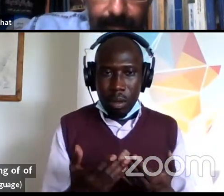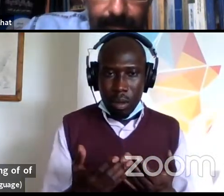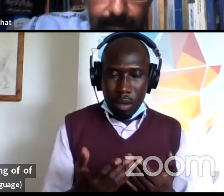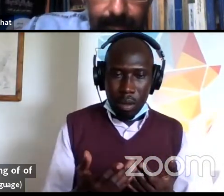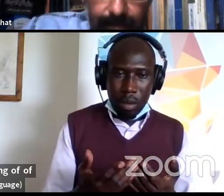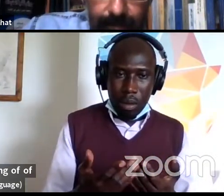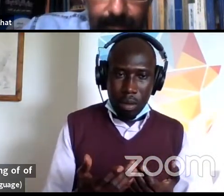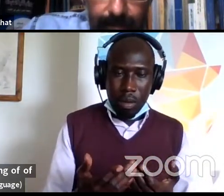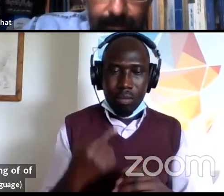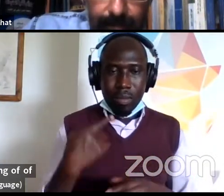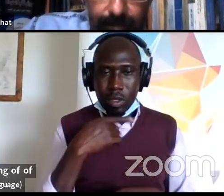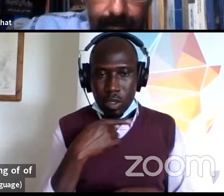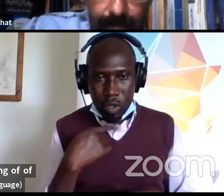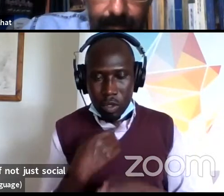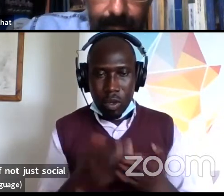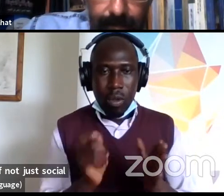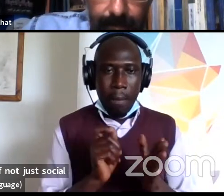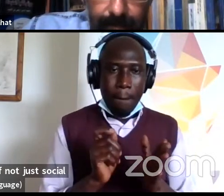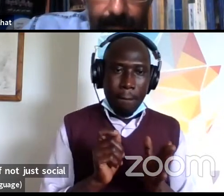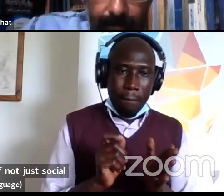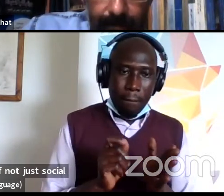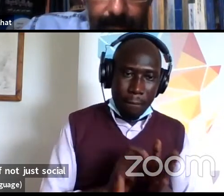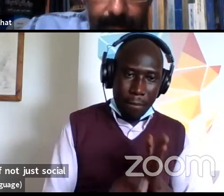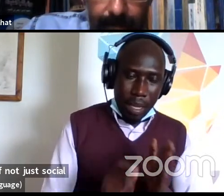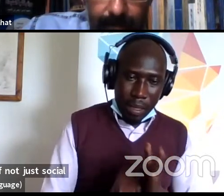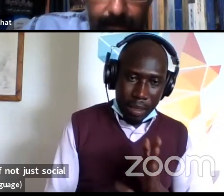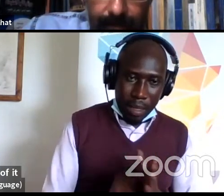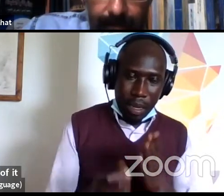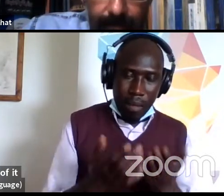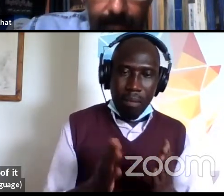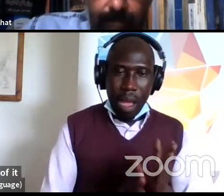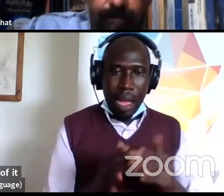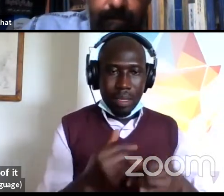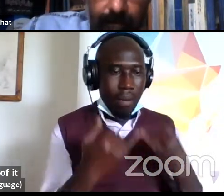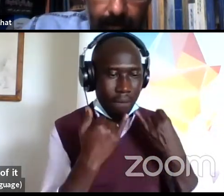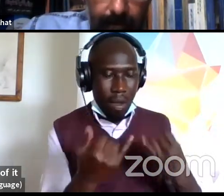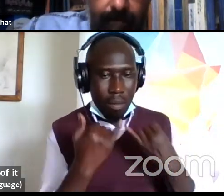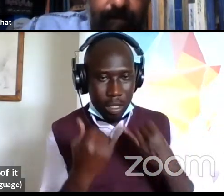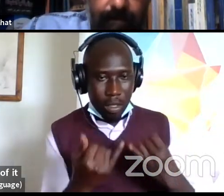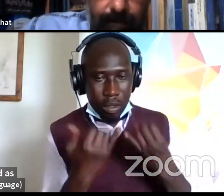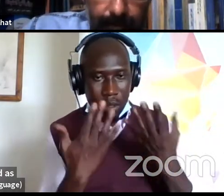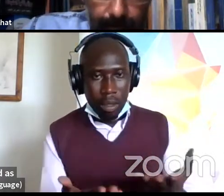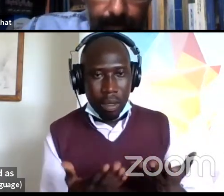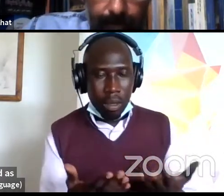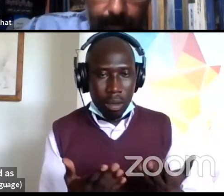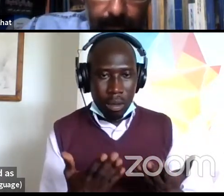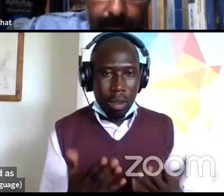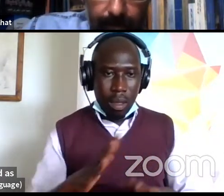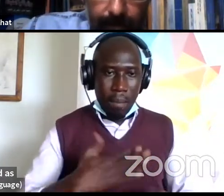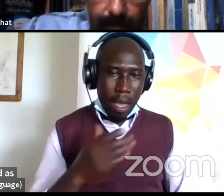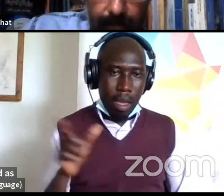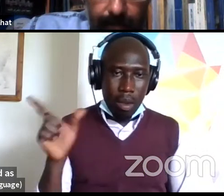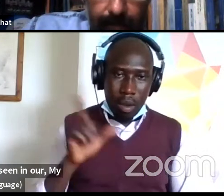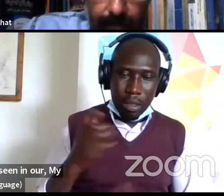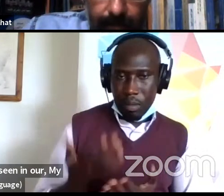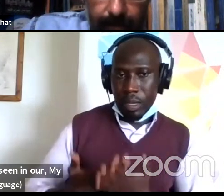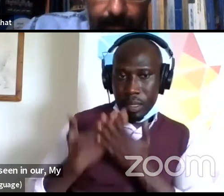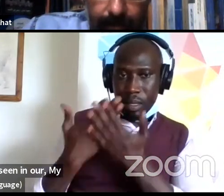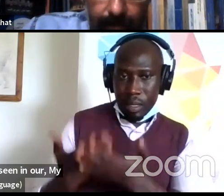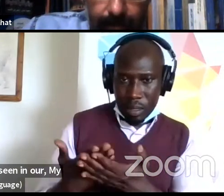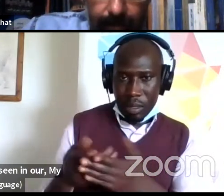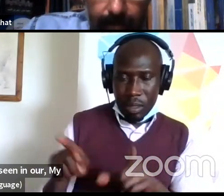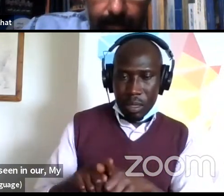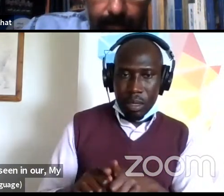not just social media. We'd like to think of it as access of information, and as we've seen in our my colleague's presentation, Yusr